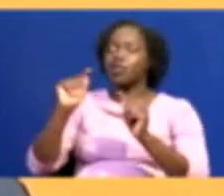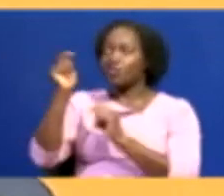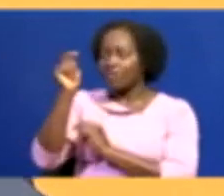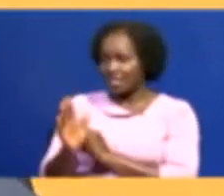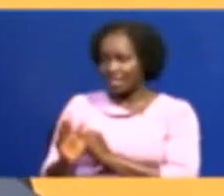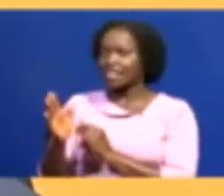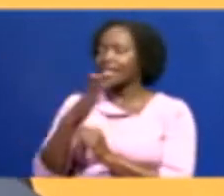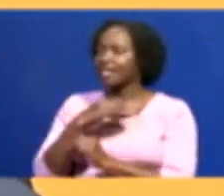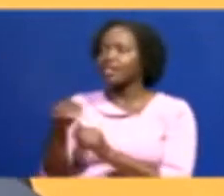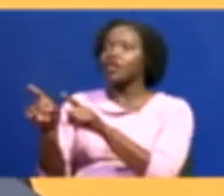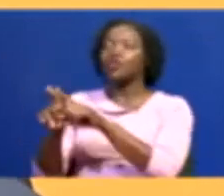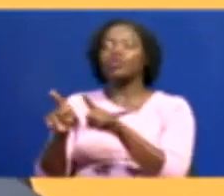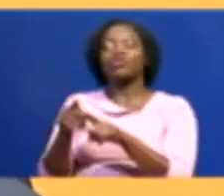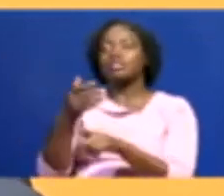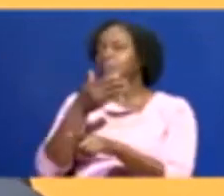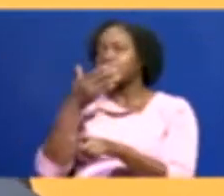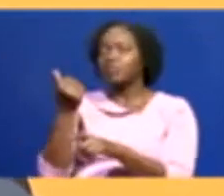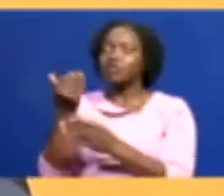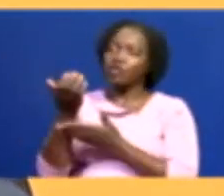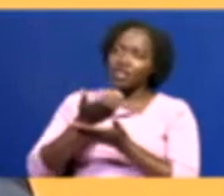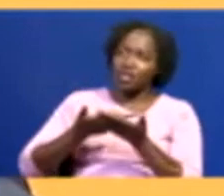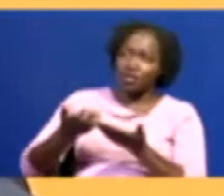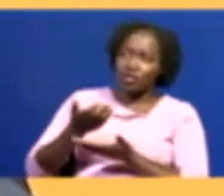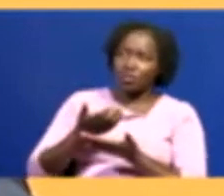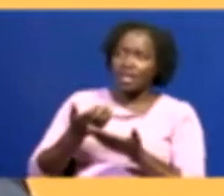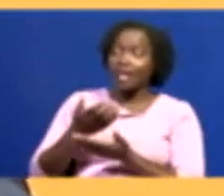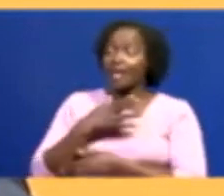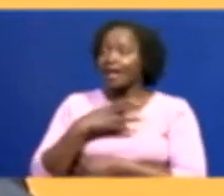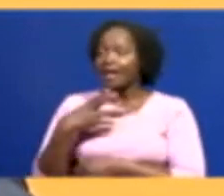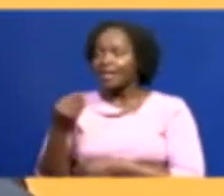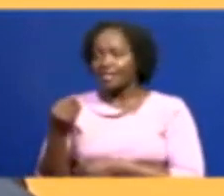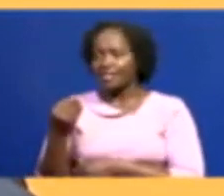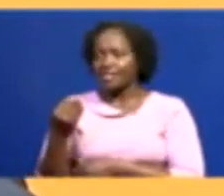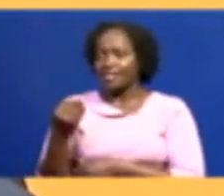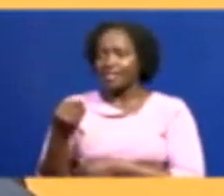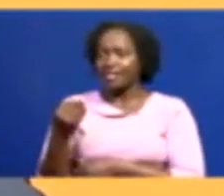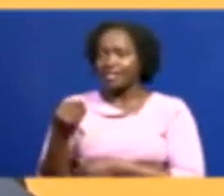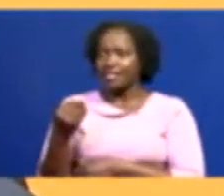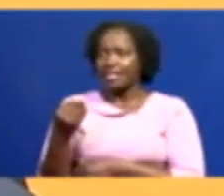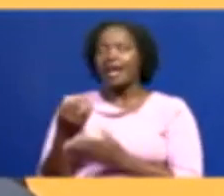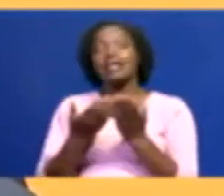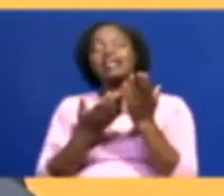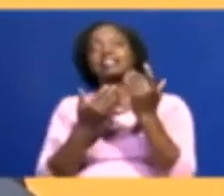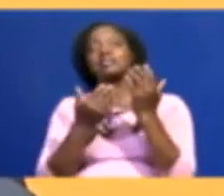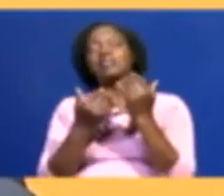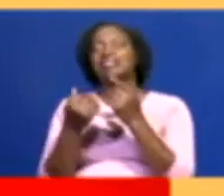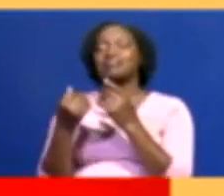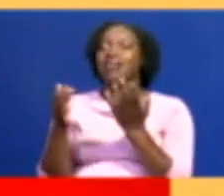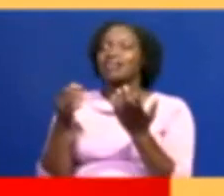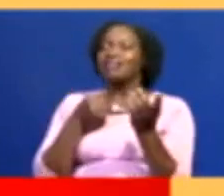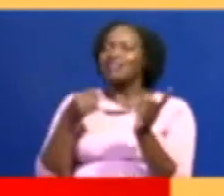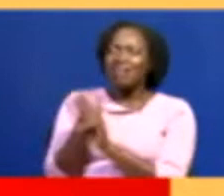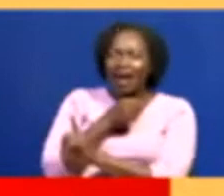and also for the betterment of our economy. And I anticipate chaos,